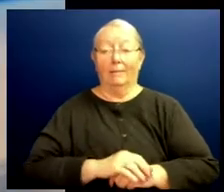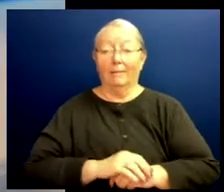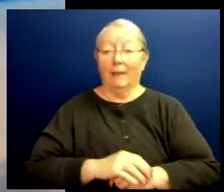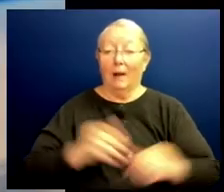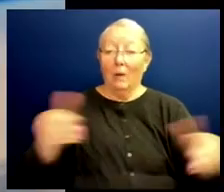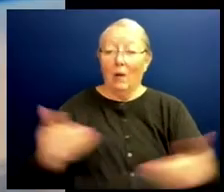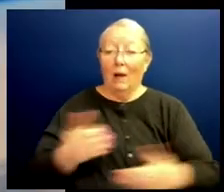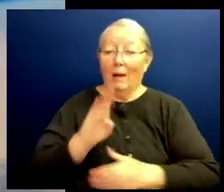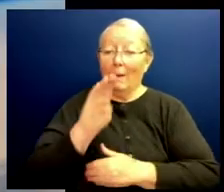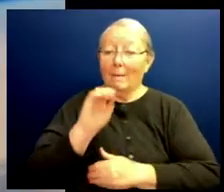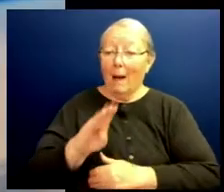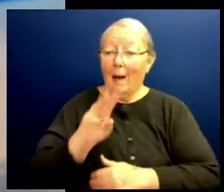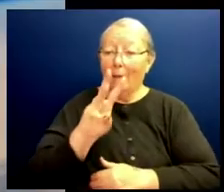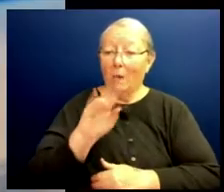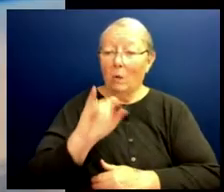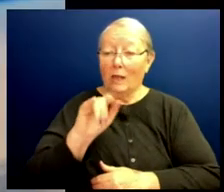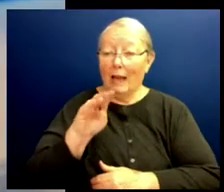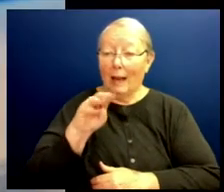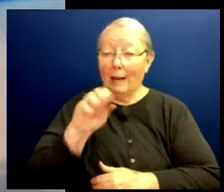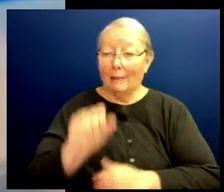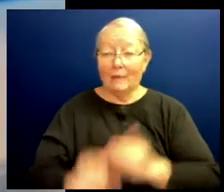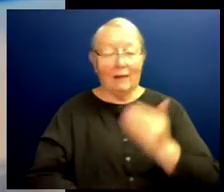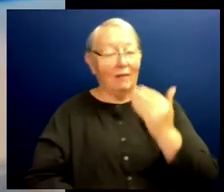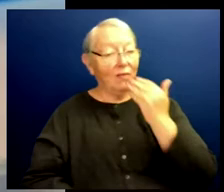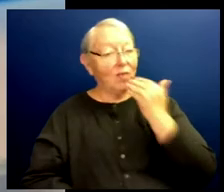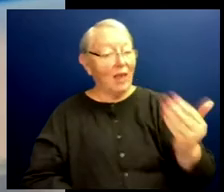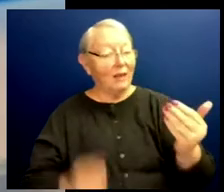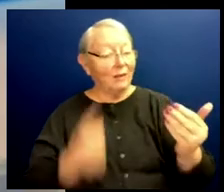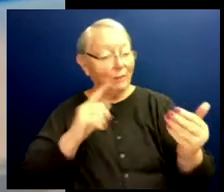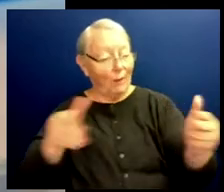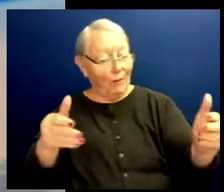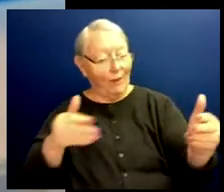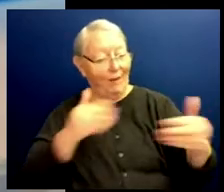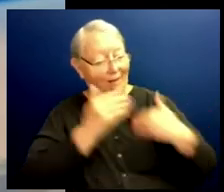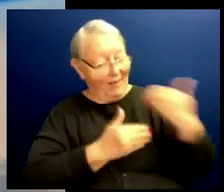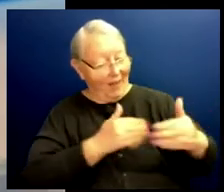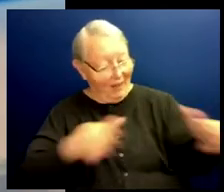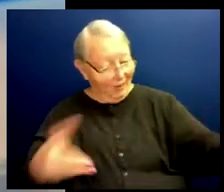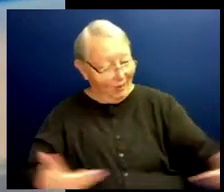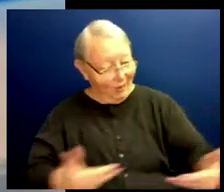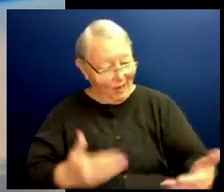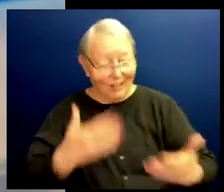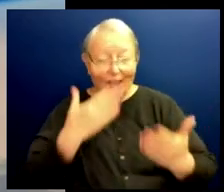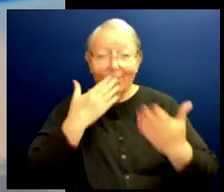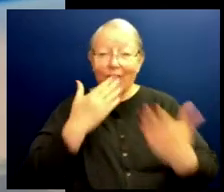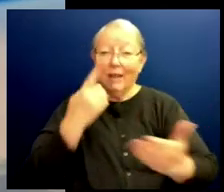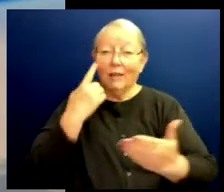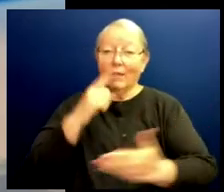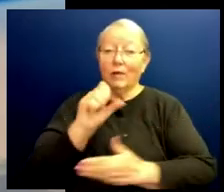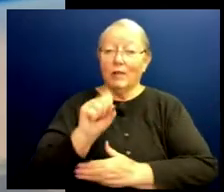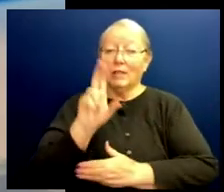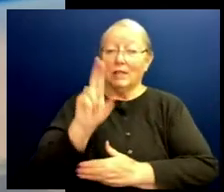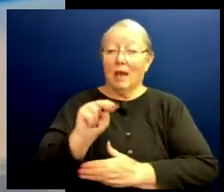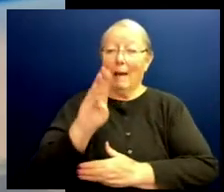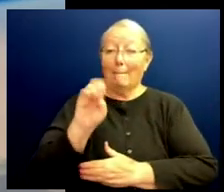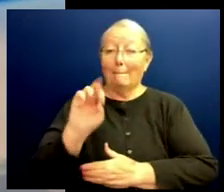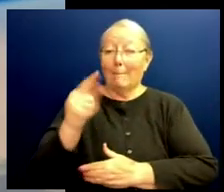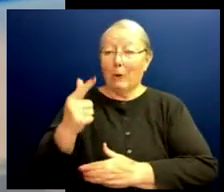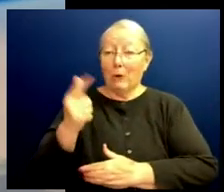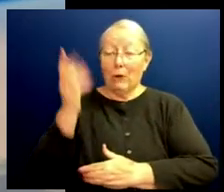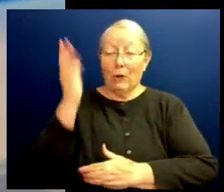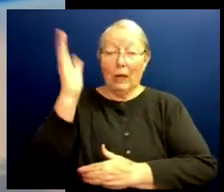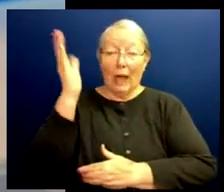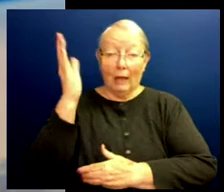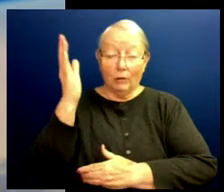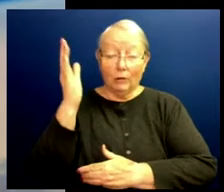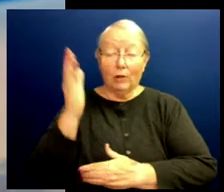that kind introduction. Thanks also to the Sundberg Lecture Committee for arranging these lectures and my invitation to talk to you. I wish